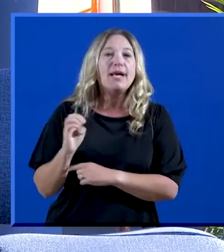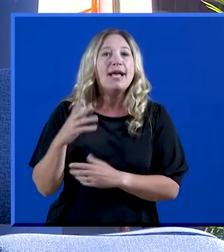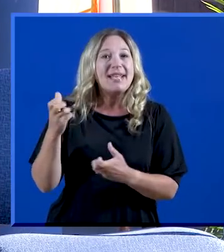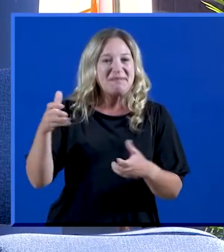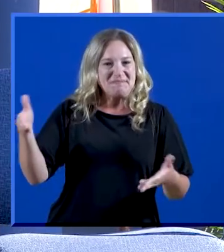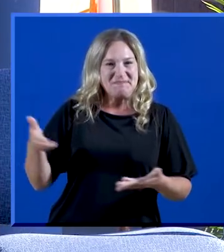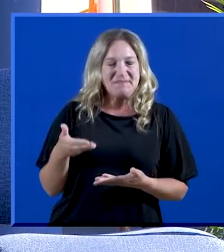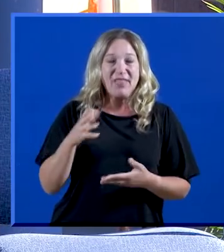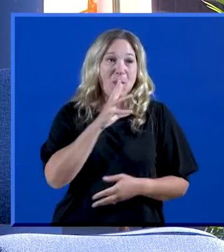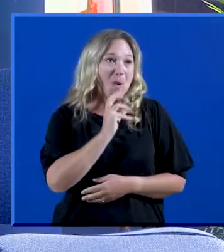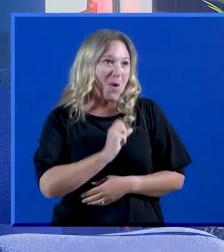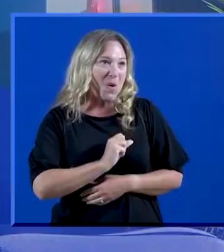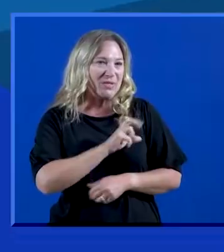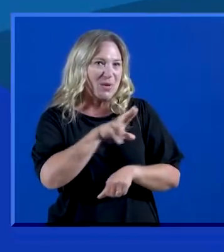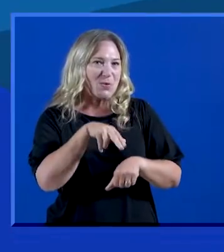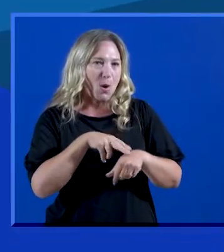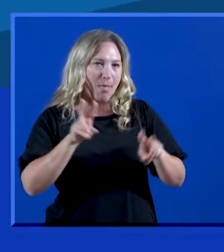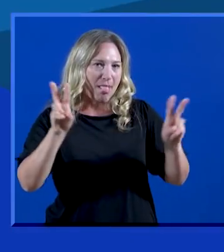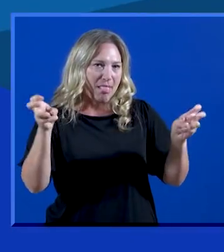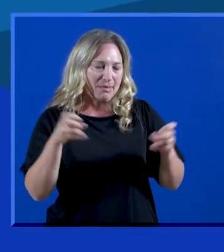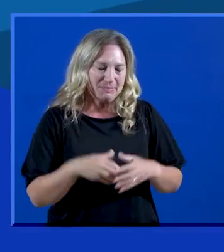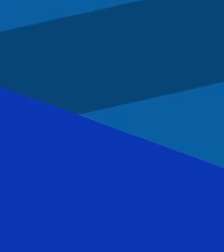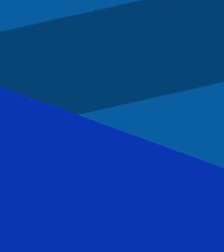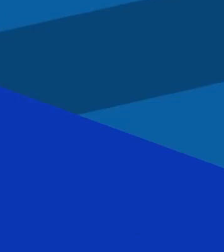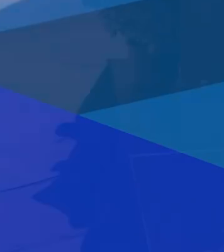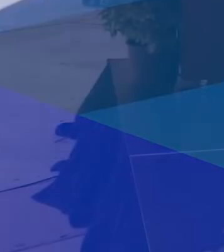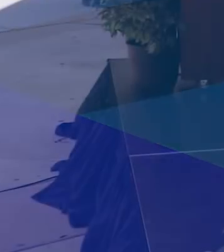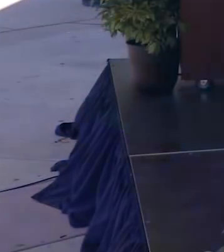entitled The Old Normal.